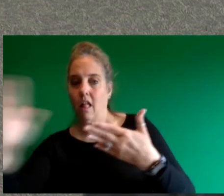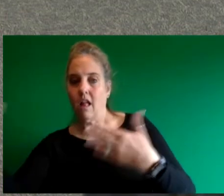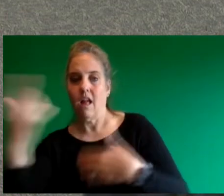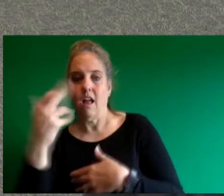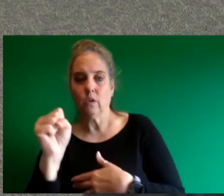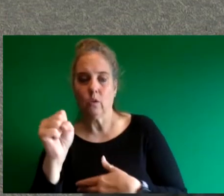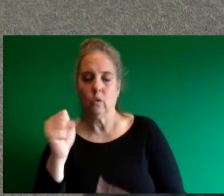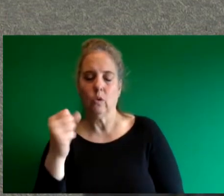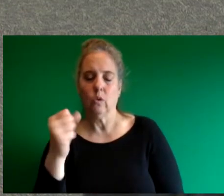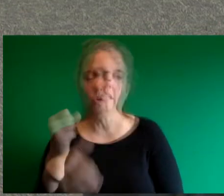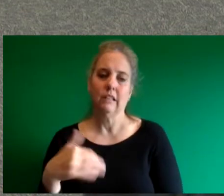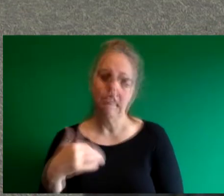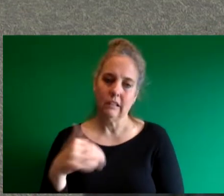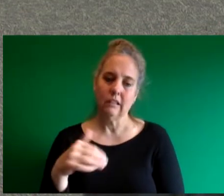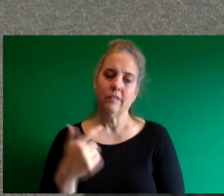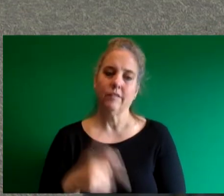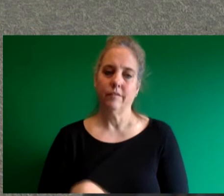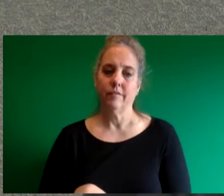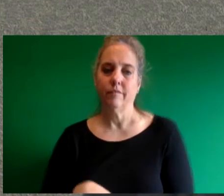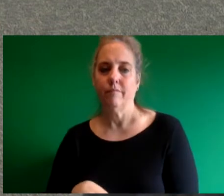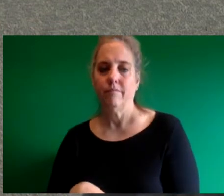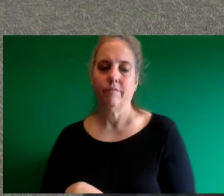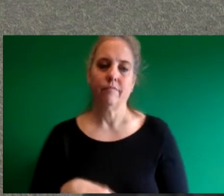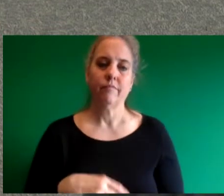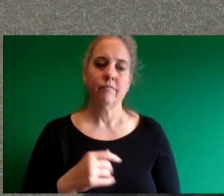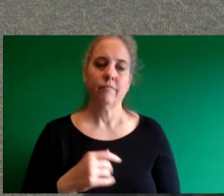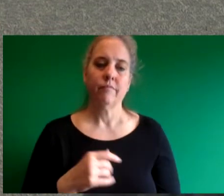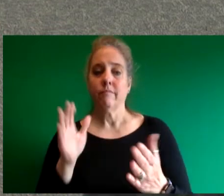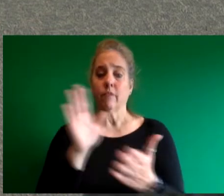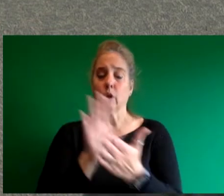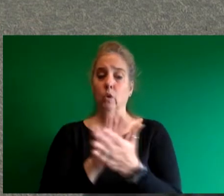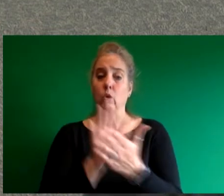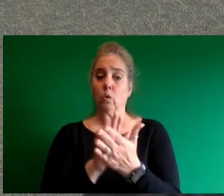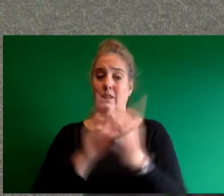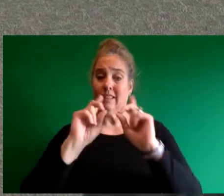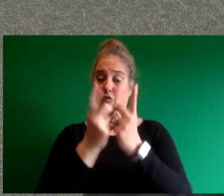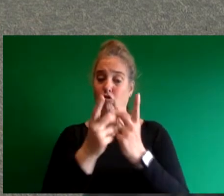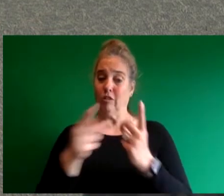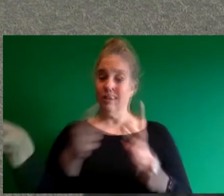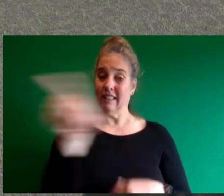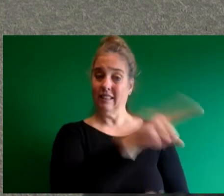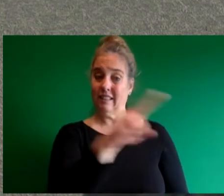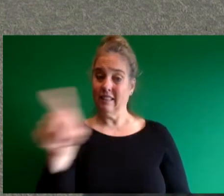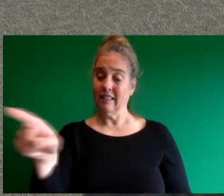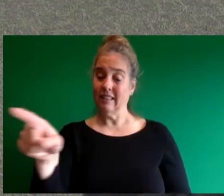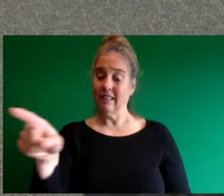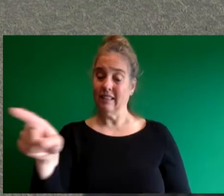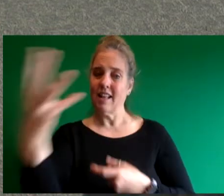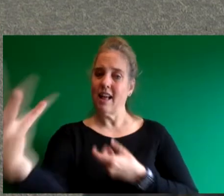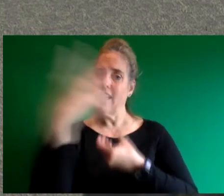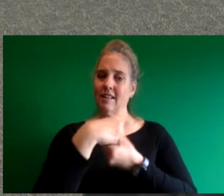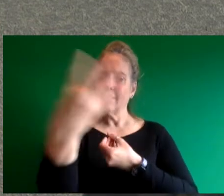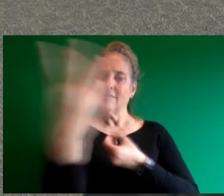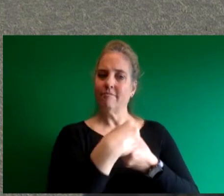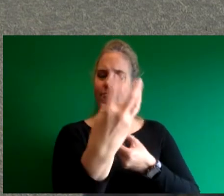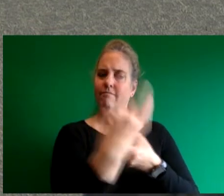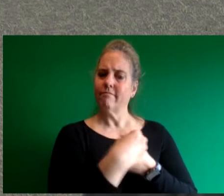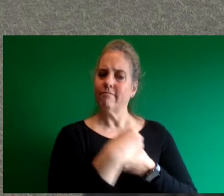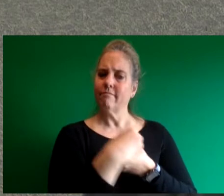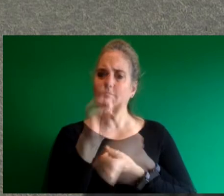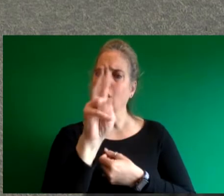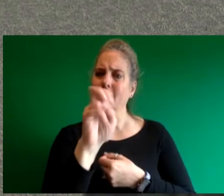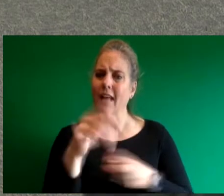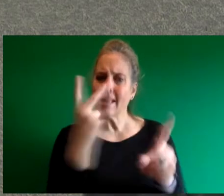in our community don't participate in that. And it's really honestly a shame that they don't, because we have an underestimated number of youth that are being